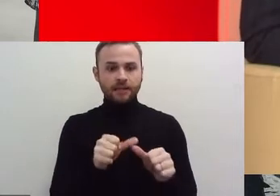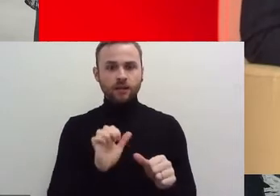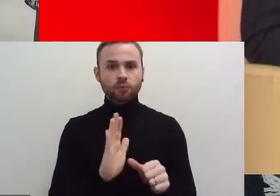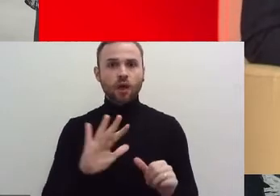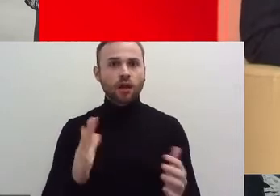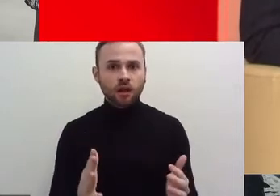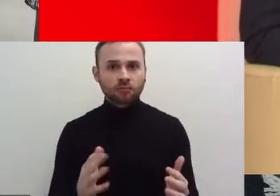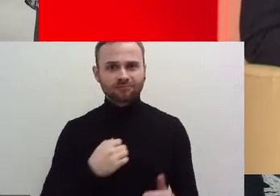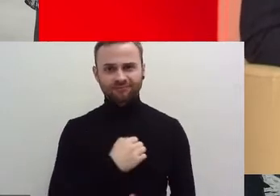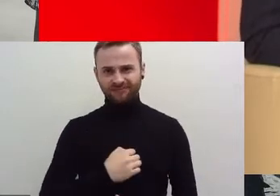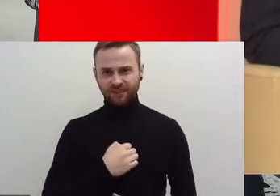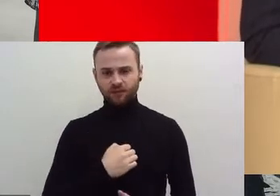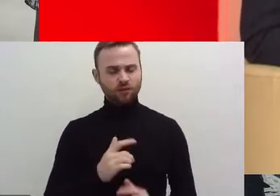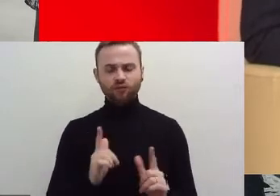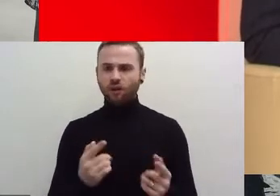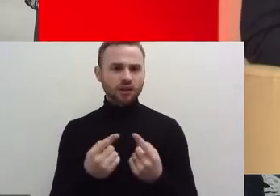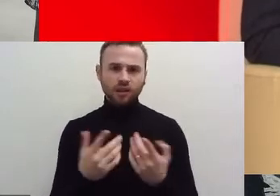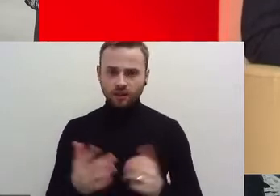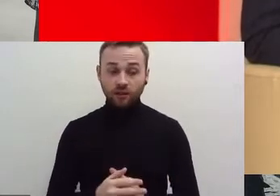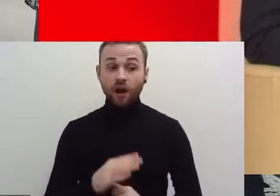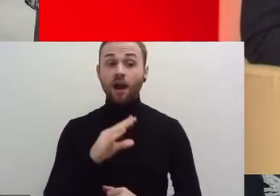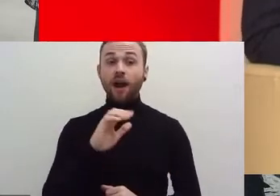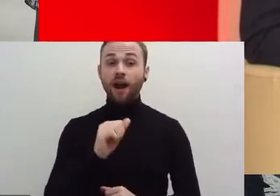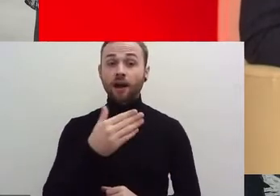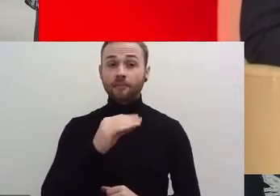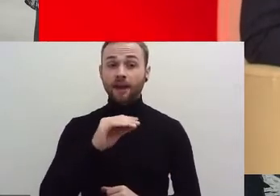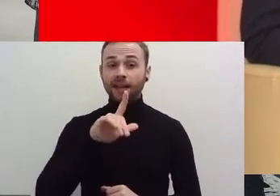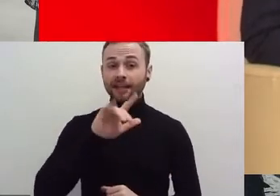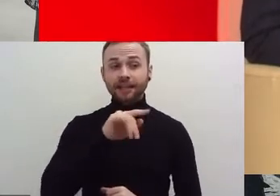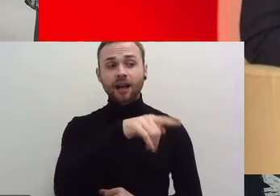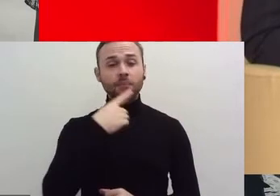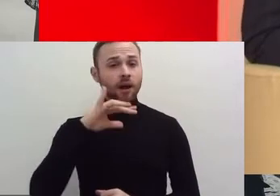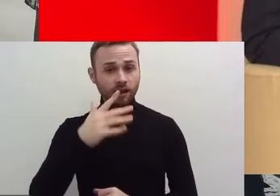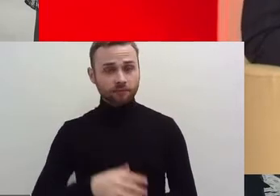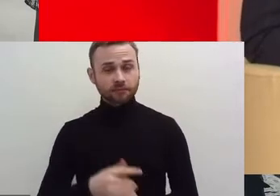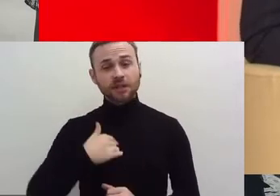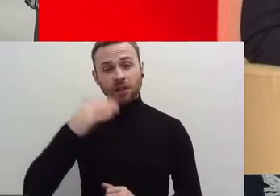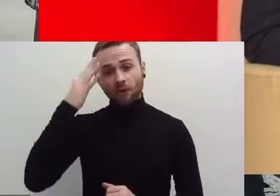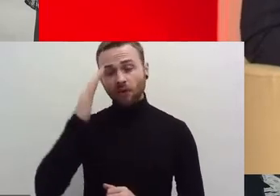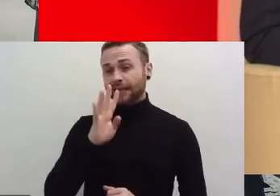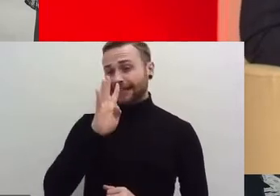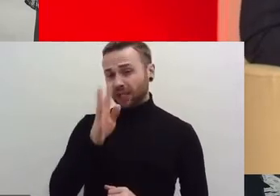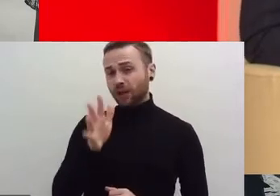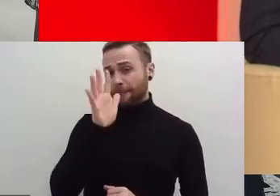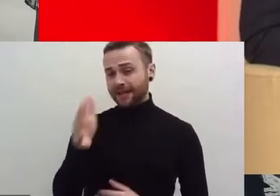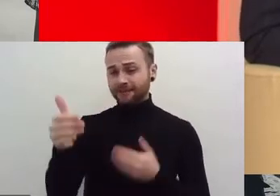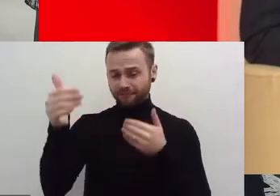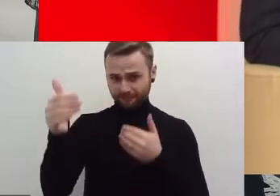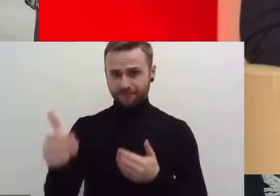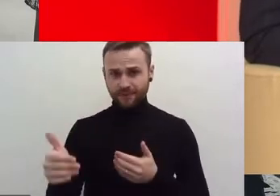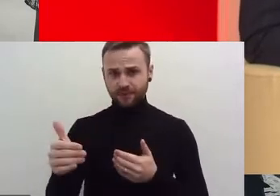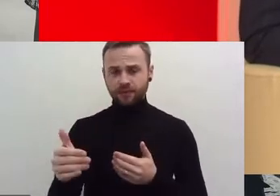going to make some changes in the 4 or 5 year span, because we should be careful about our education system and how we change